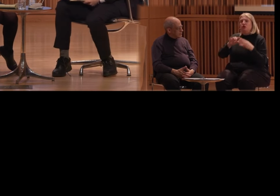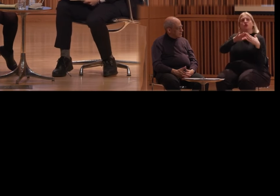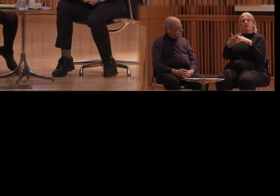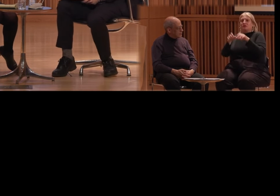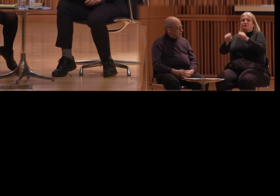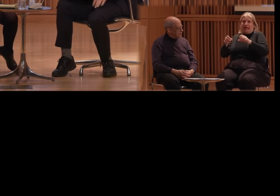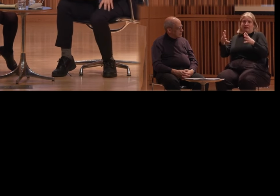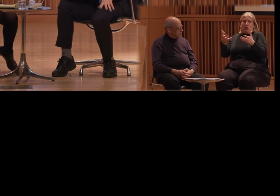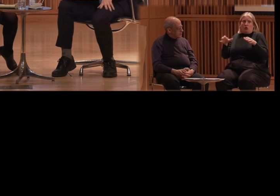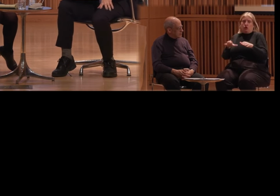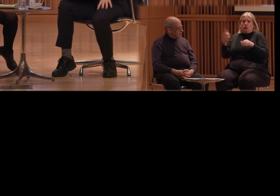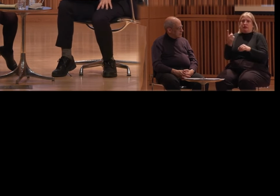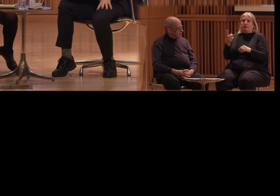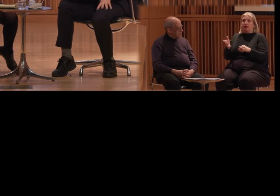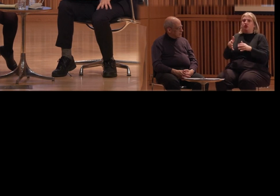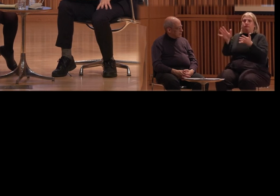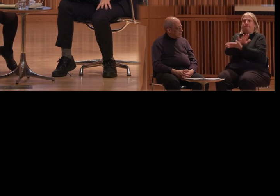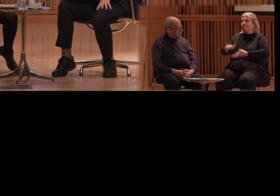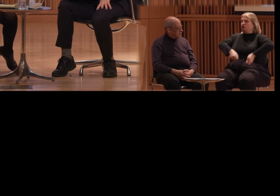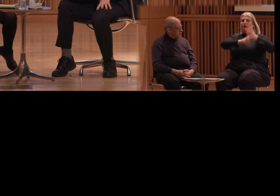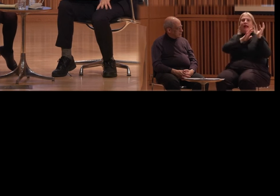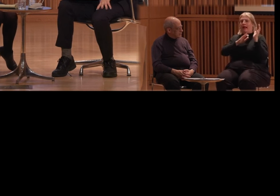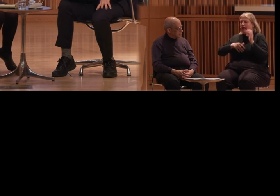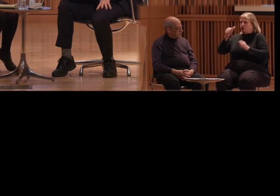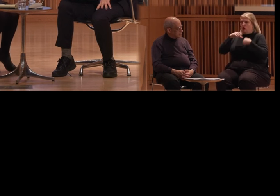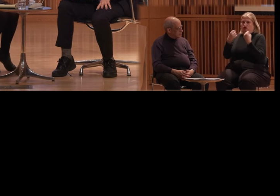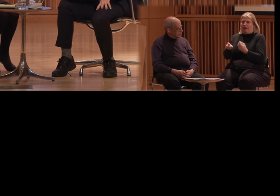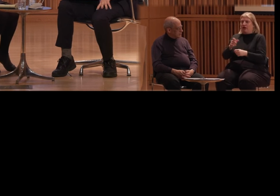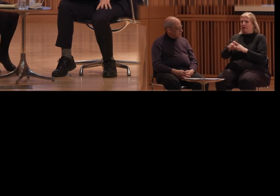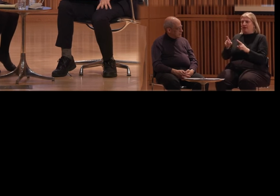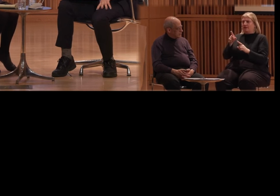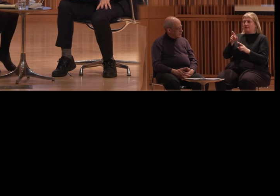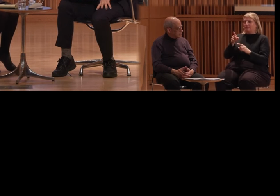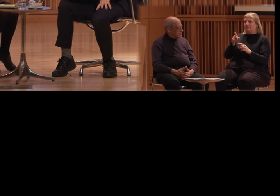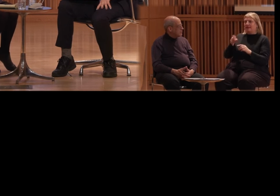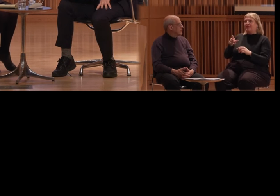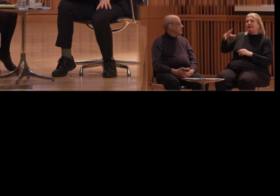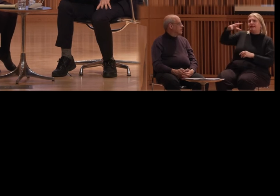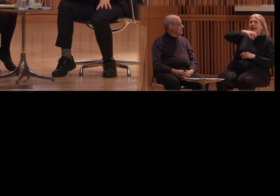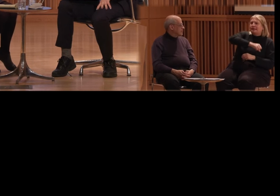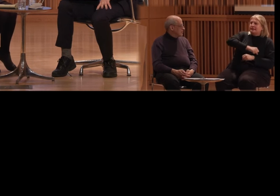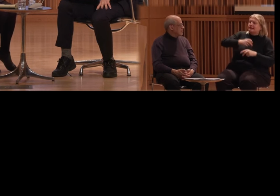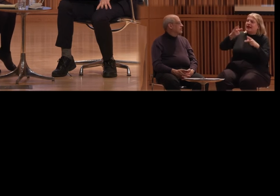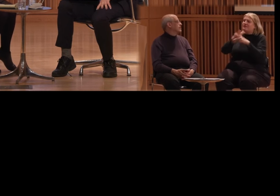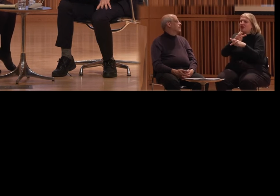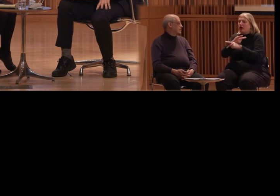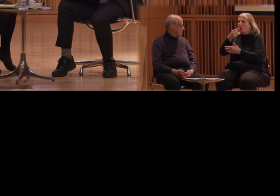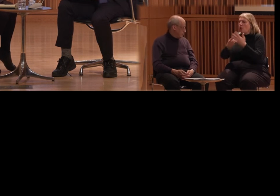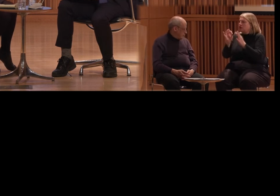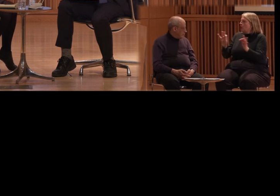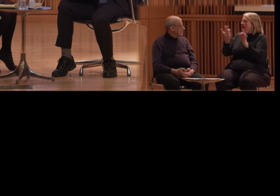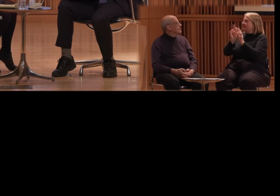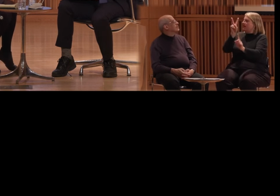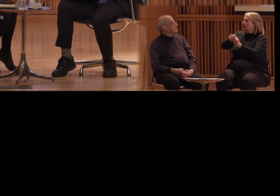drunk driving and don't. I mean, I think this guessing and figuring out what the relevant